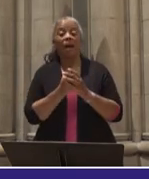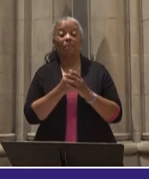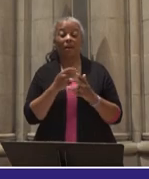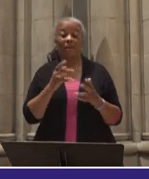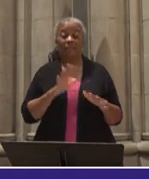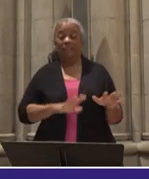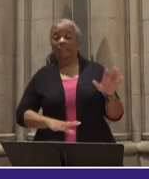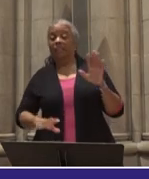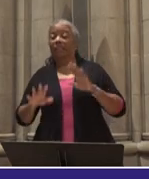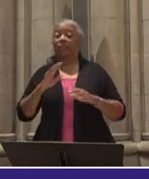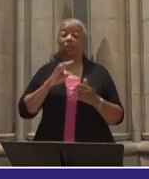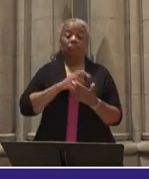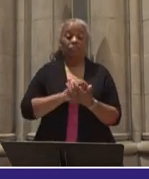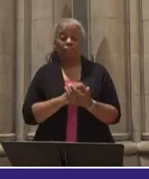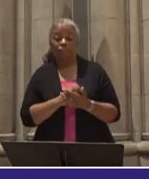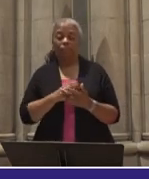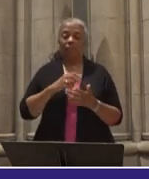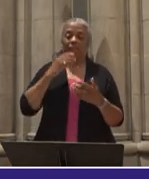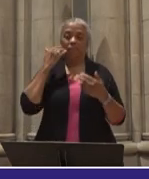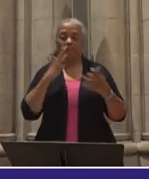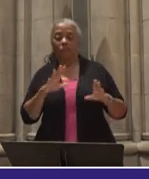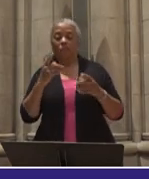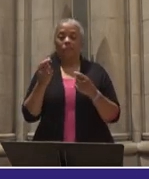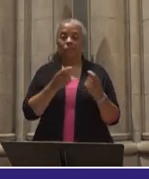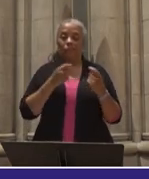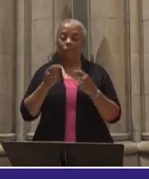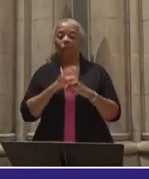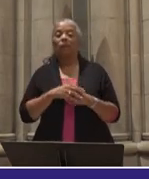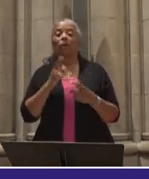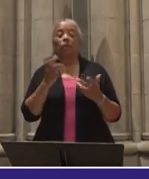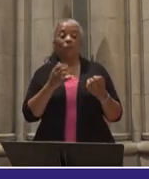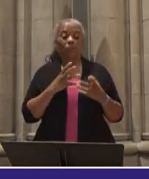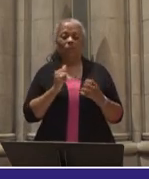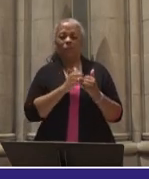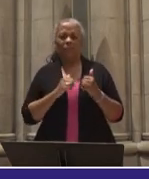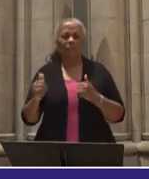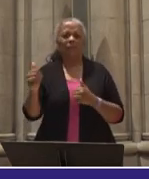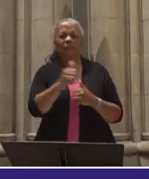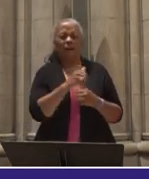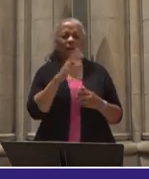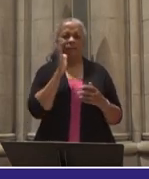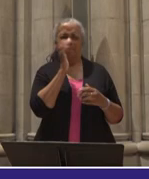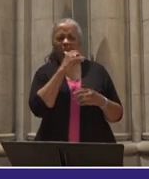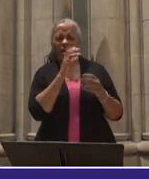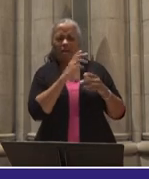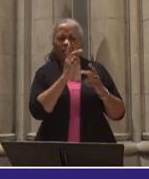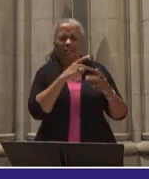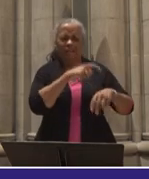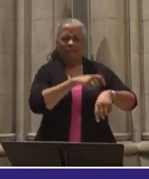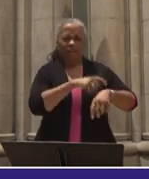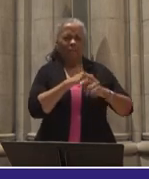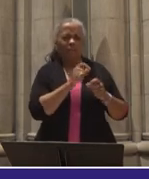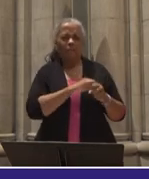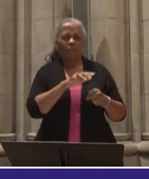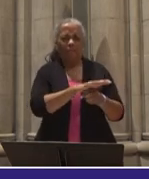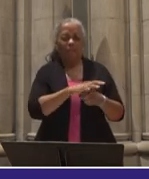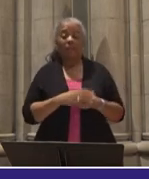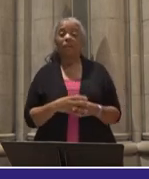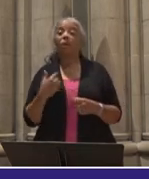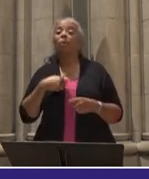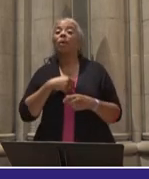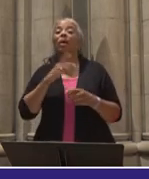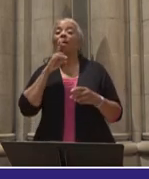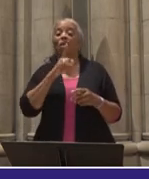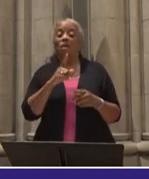restlessness that is ours, this restlessness to get beyond the anomalies of COVID, we are called to